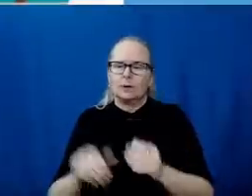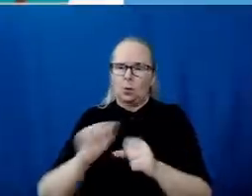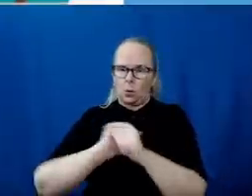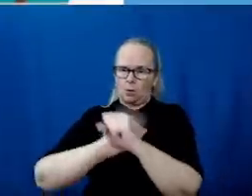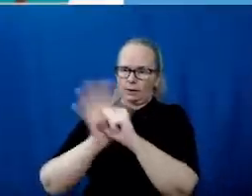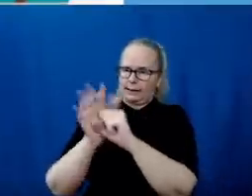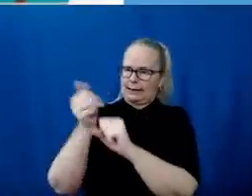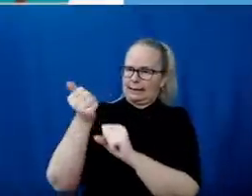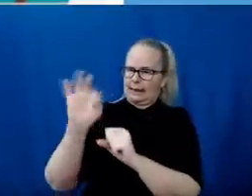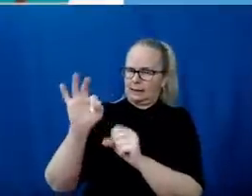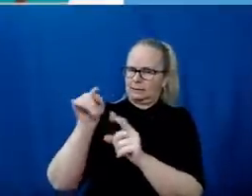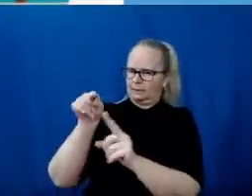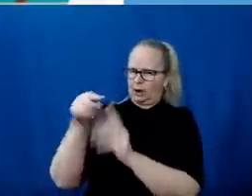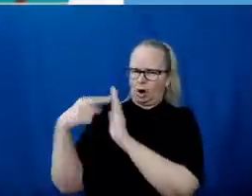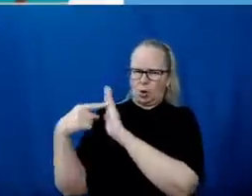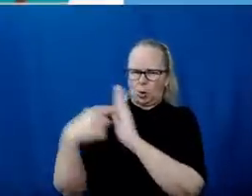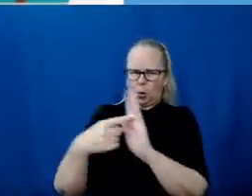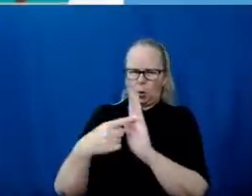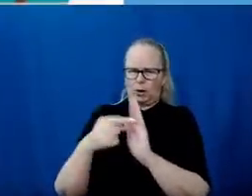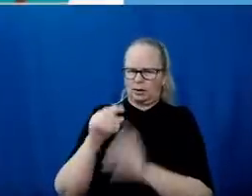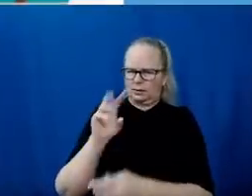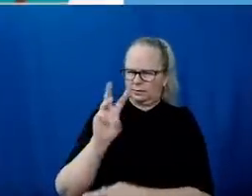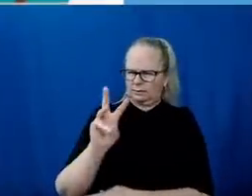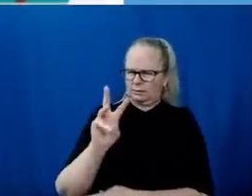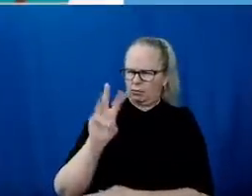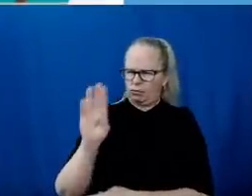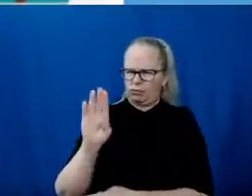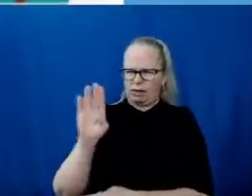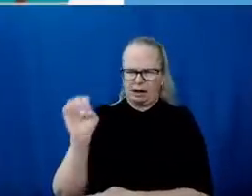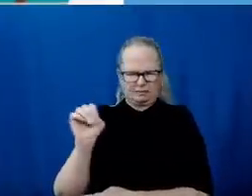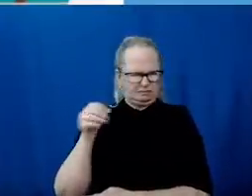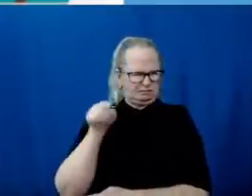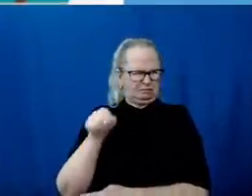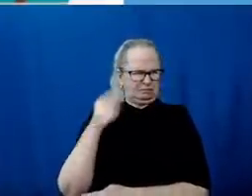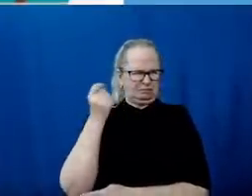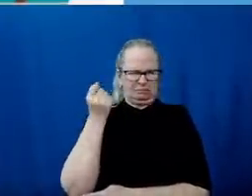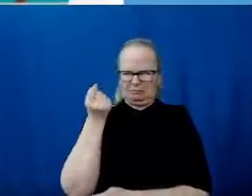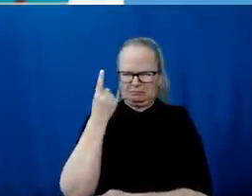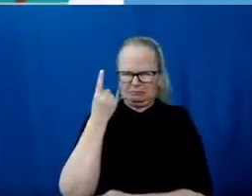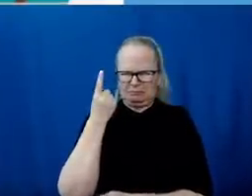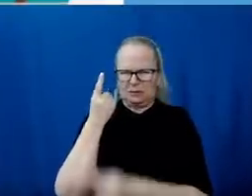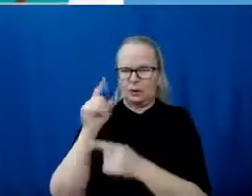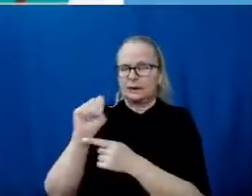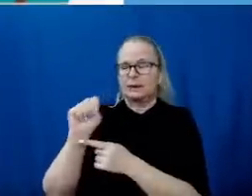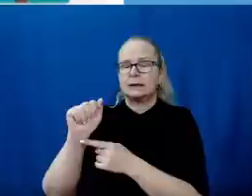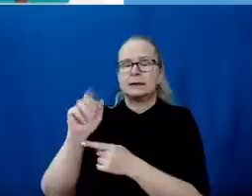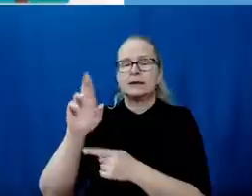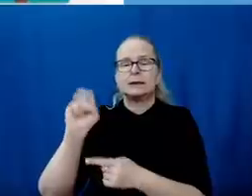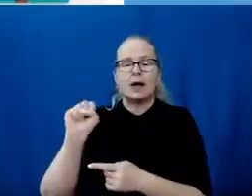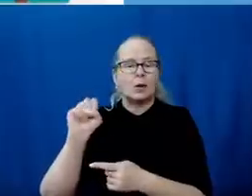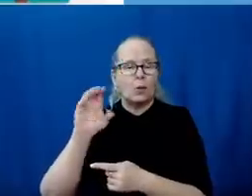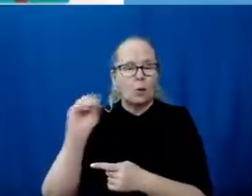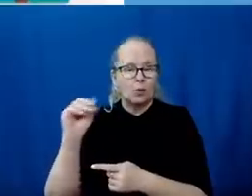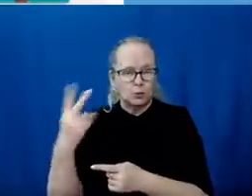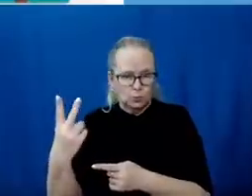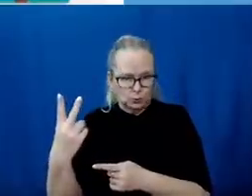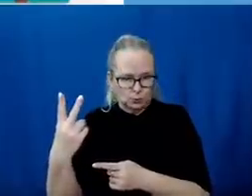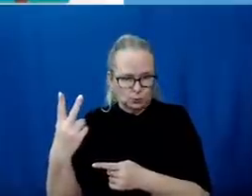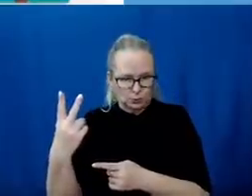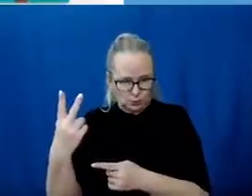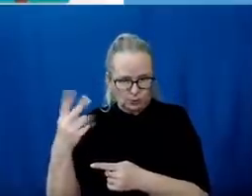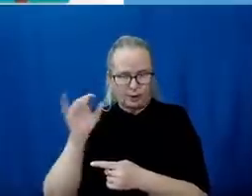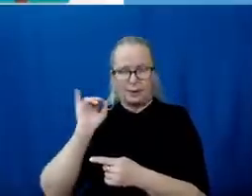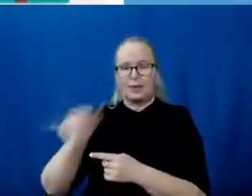why COVID-19 modeling through wastewater? Well, the very fact is that SARS-CoV-2